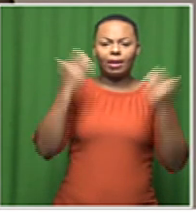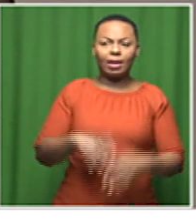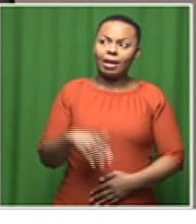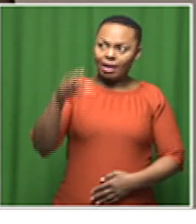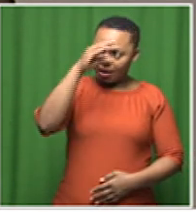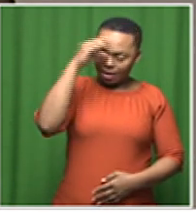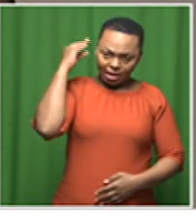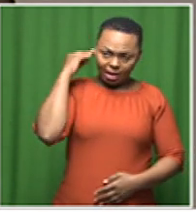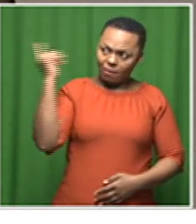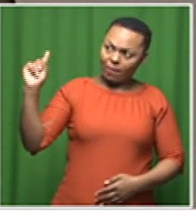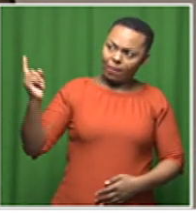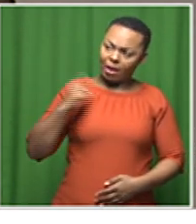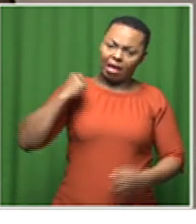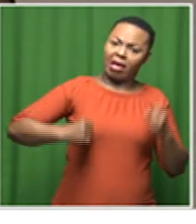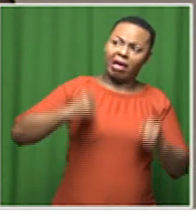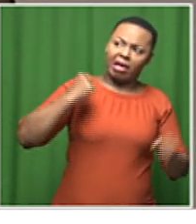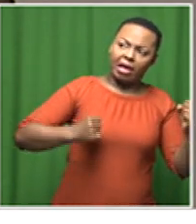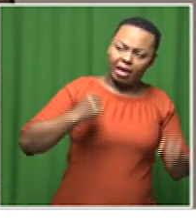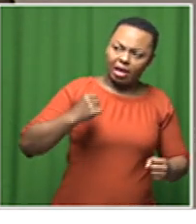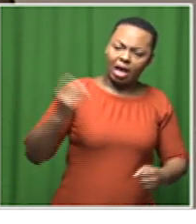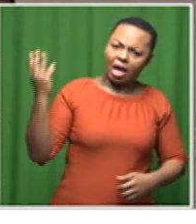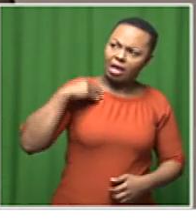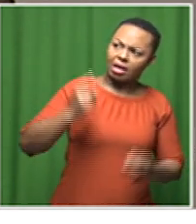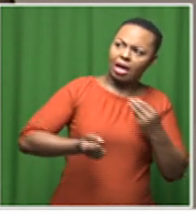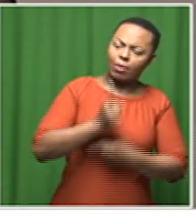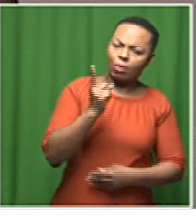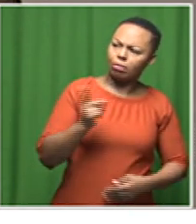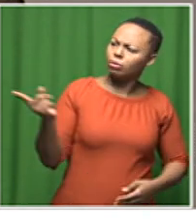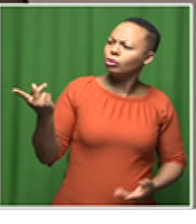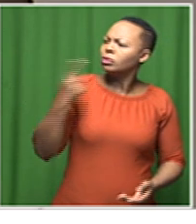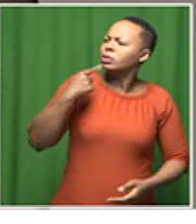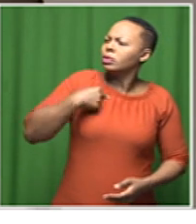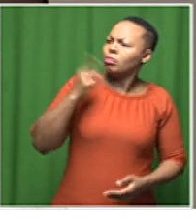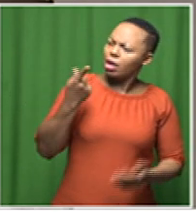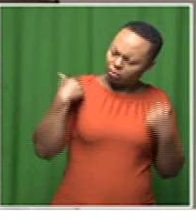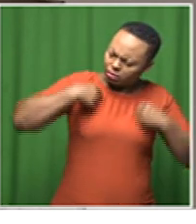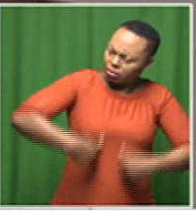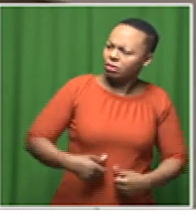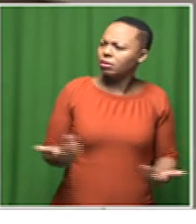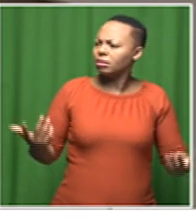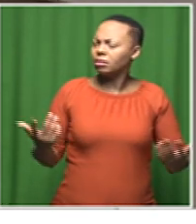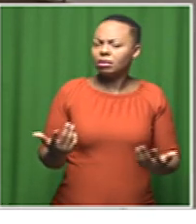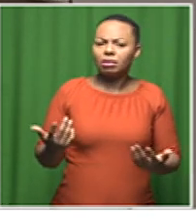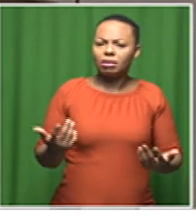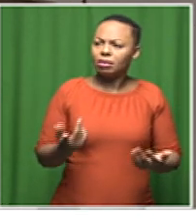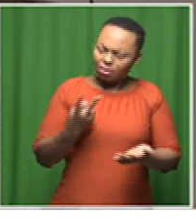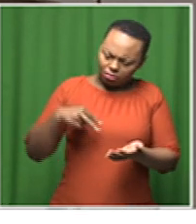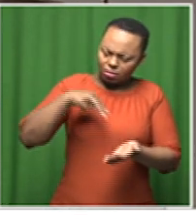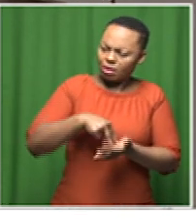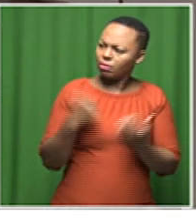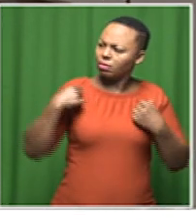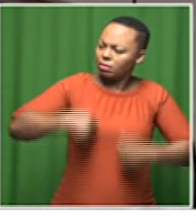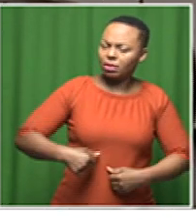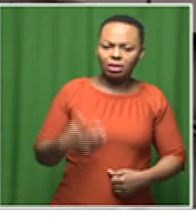nurse running. Sure, what happened? I said, but you said I must get up and I can get dressed. I did not even want